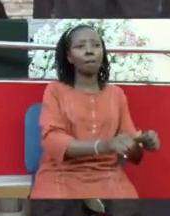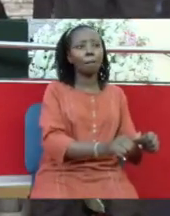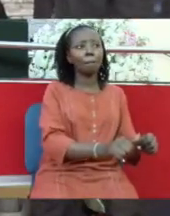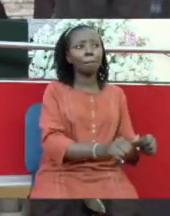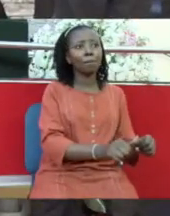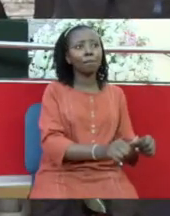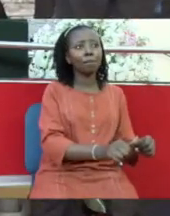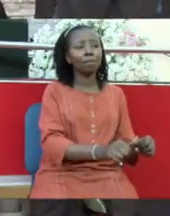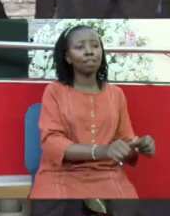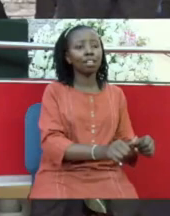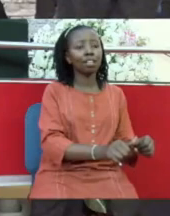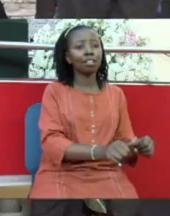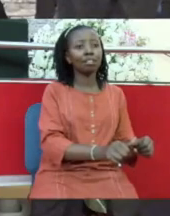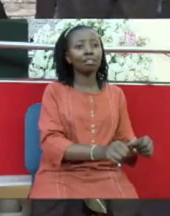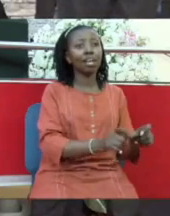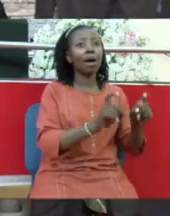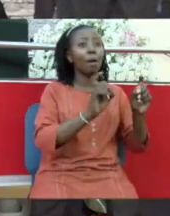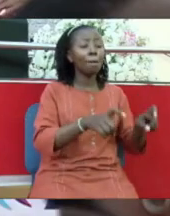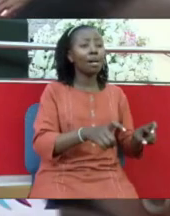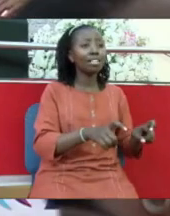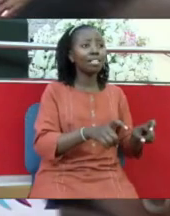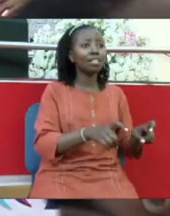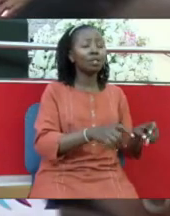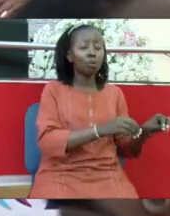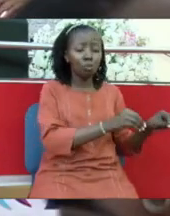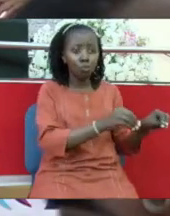they still needed to take steps.